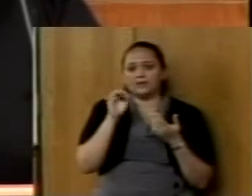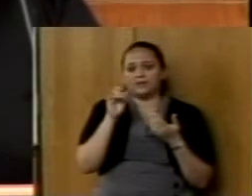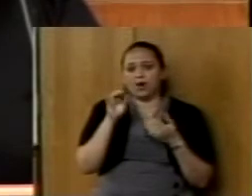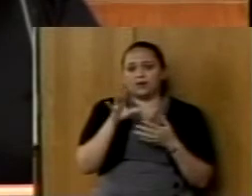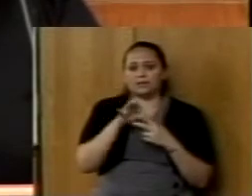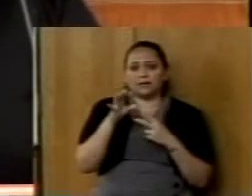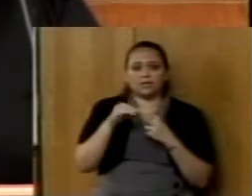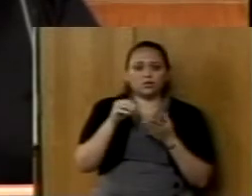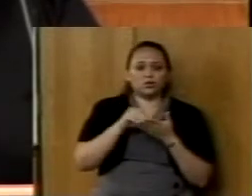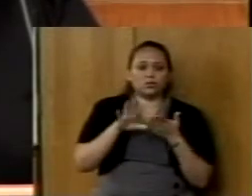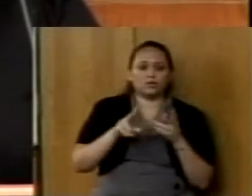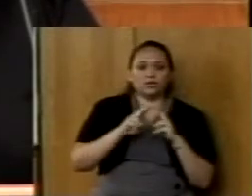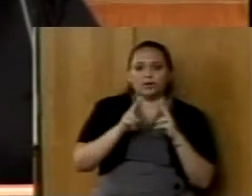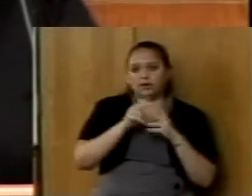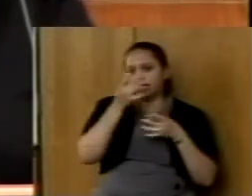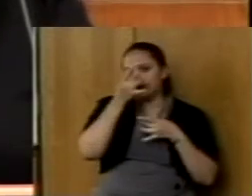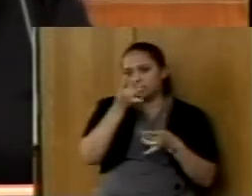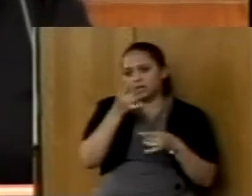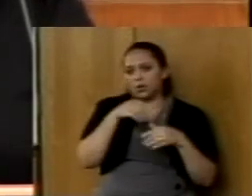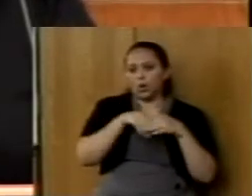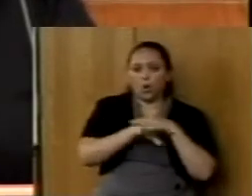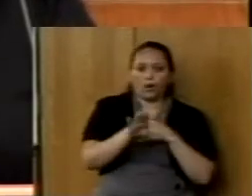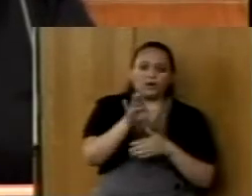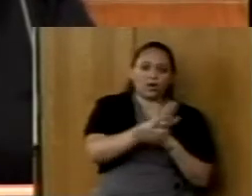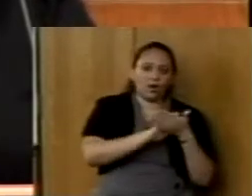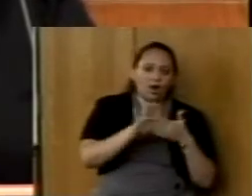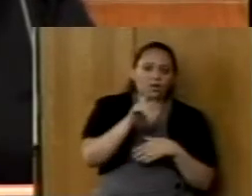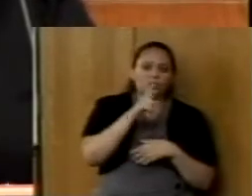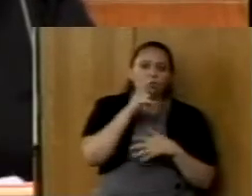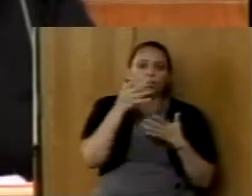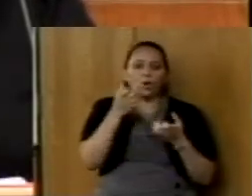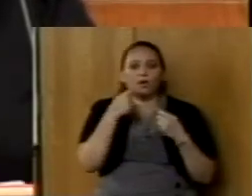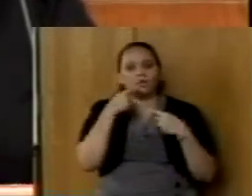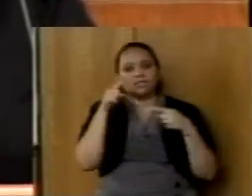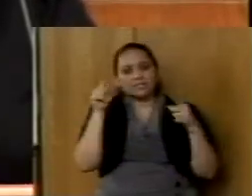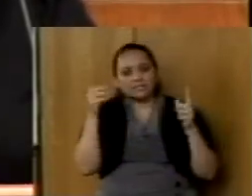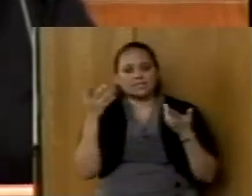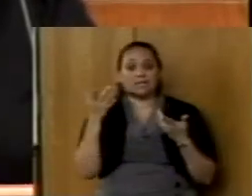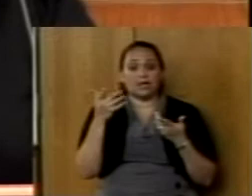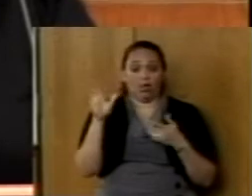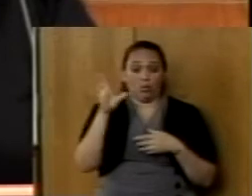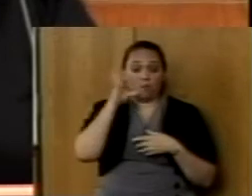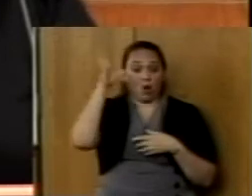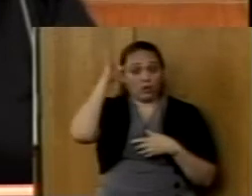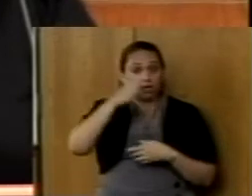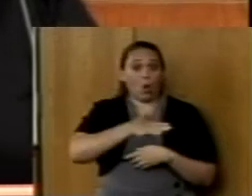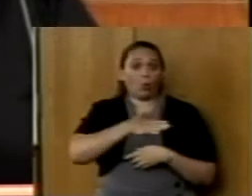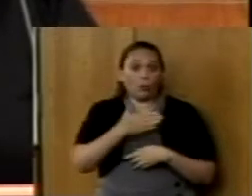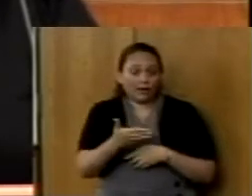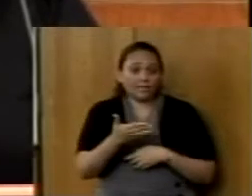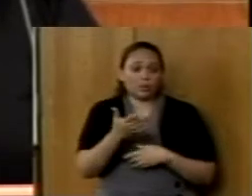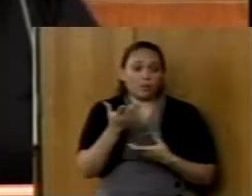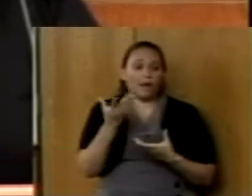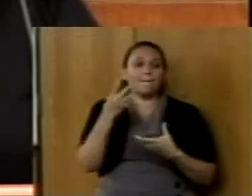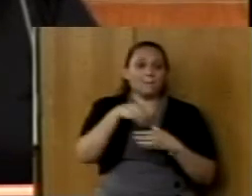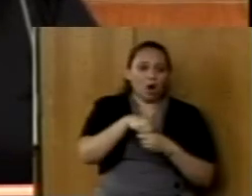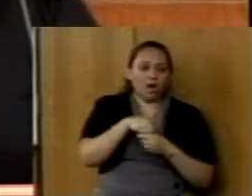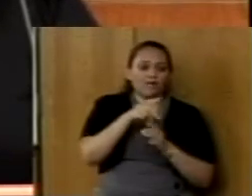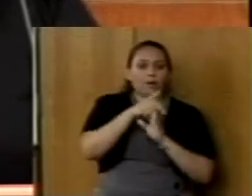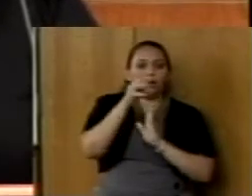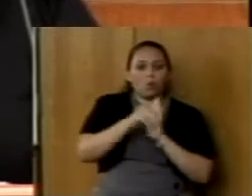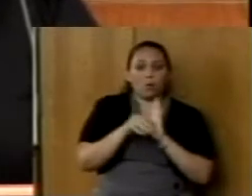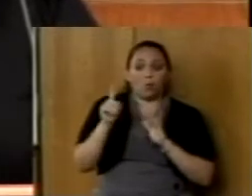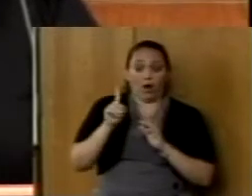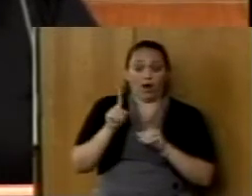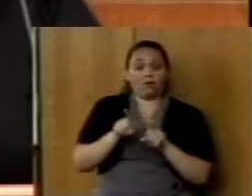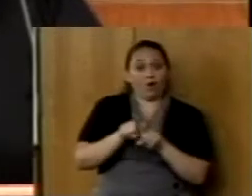selecting students who are very interested in going to college, who want to succeed, and that their parents are willing to be part of a program where they